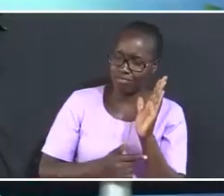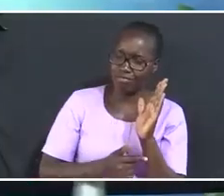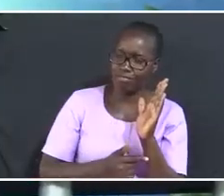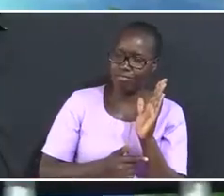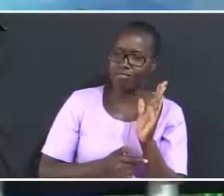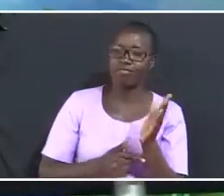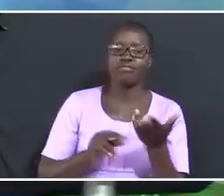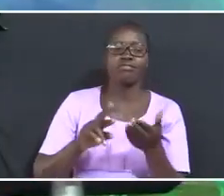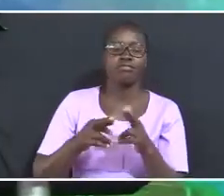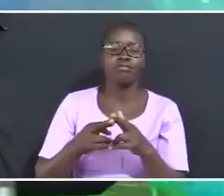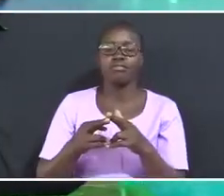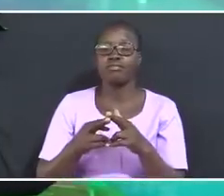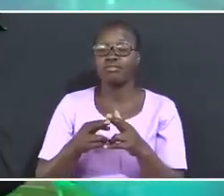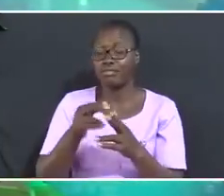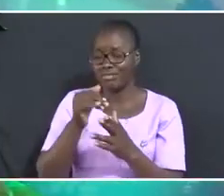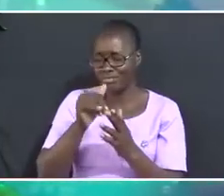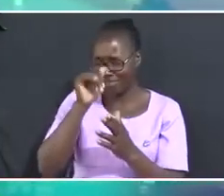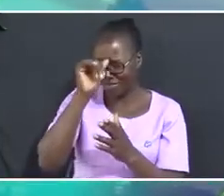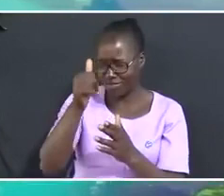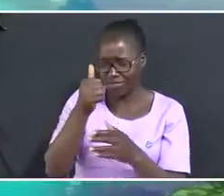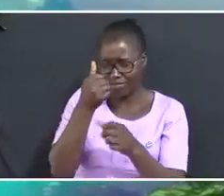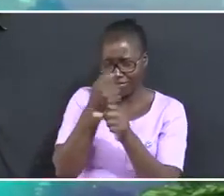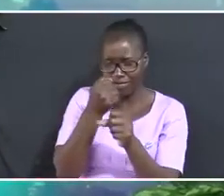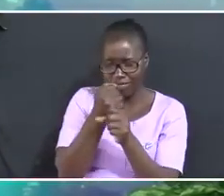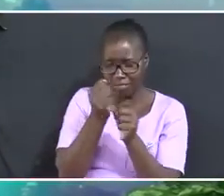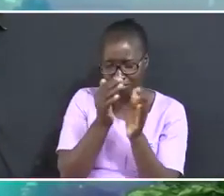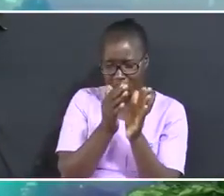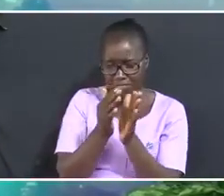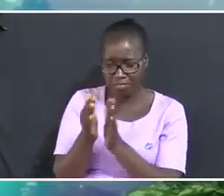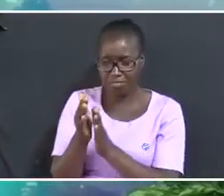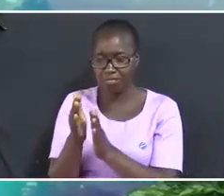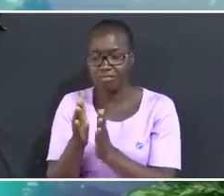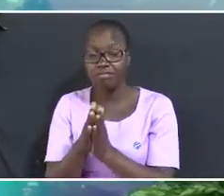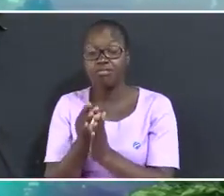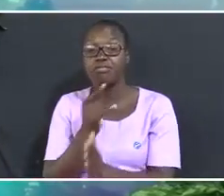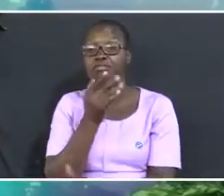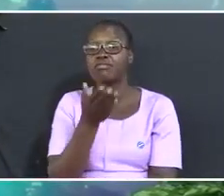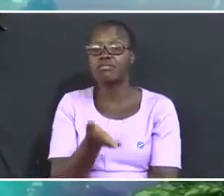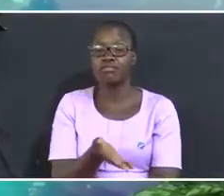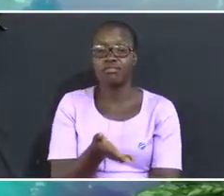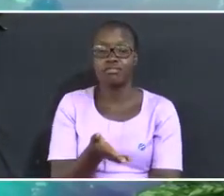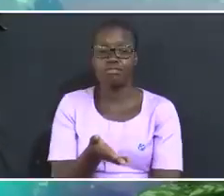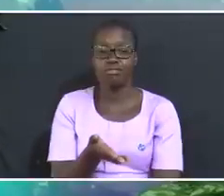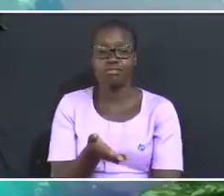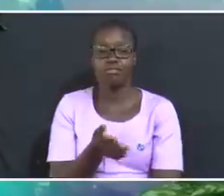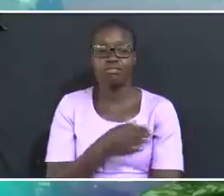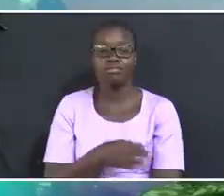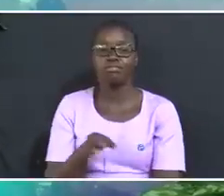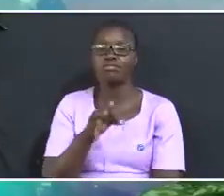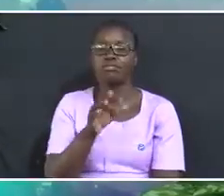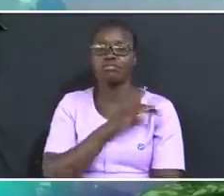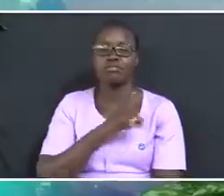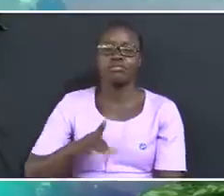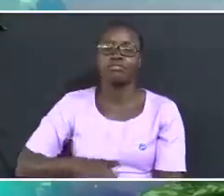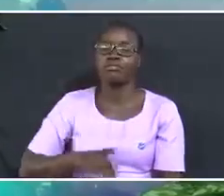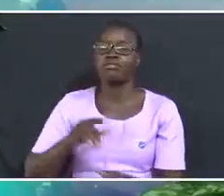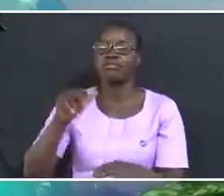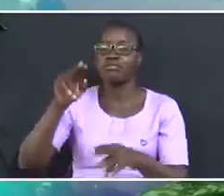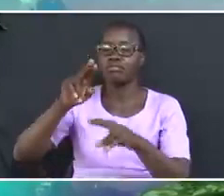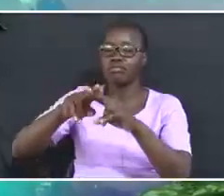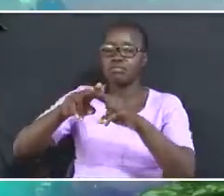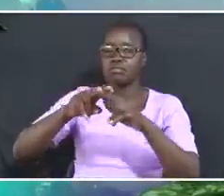plan, rescue plan. And he says here, the Spirit of the Lord is upon